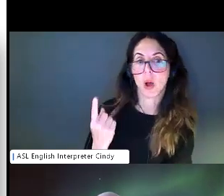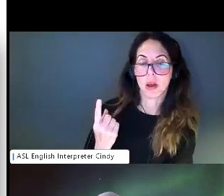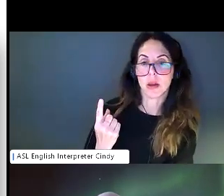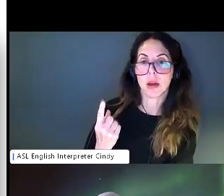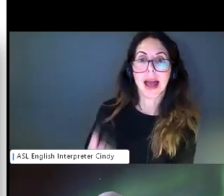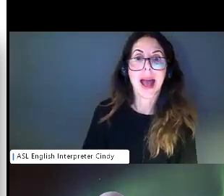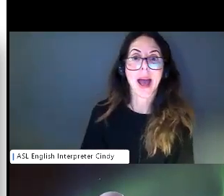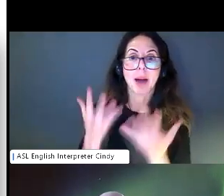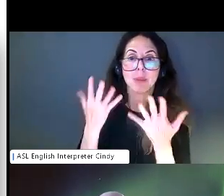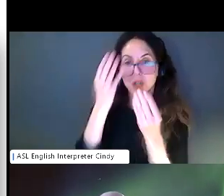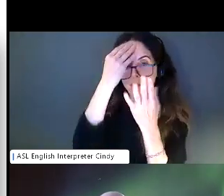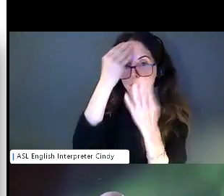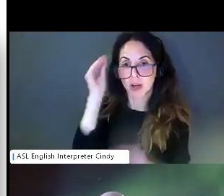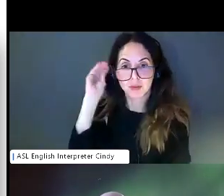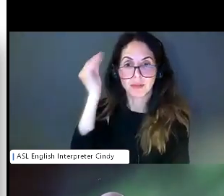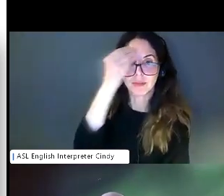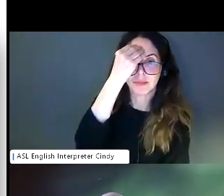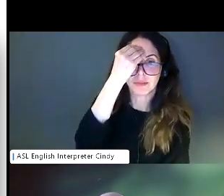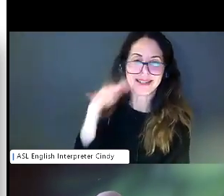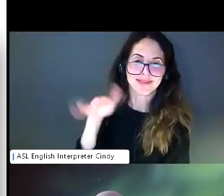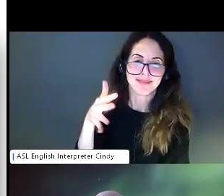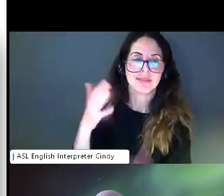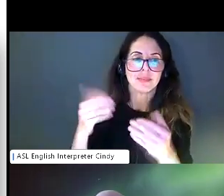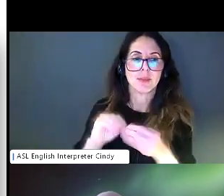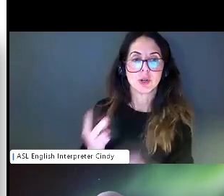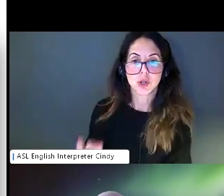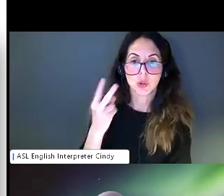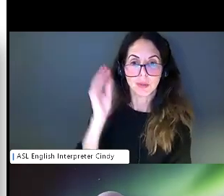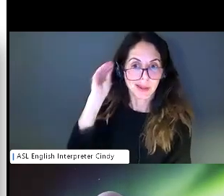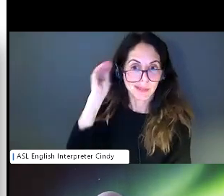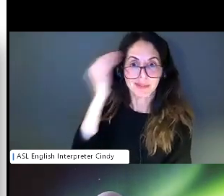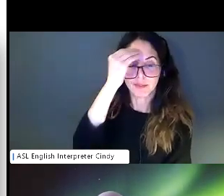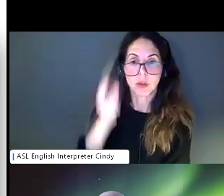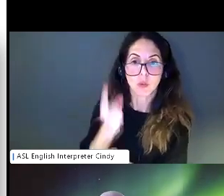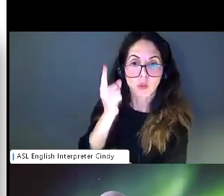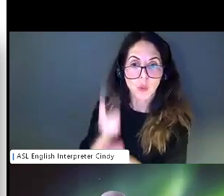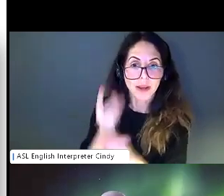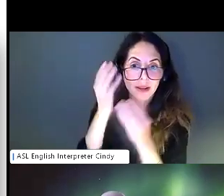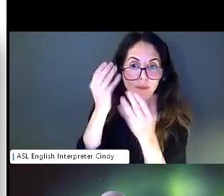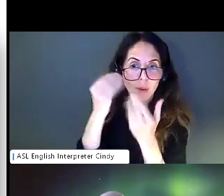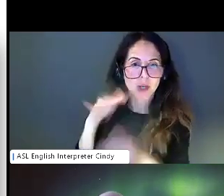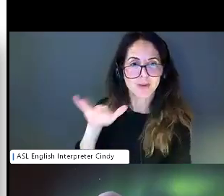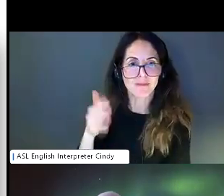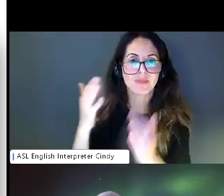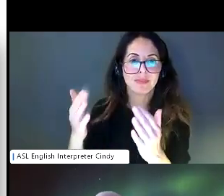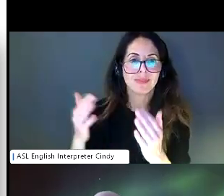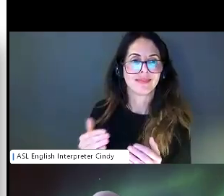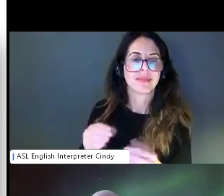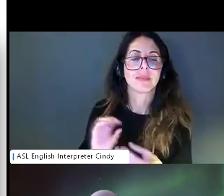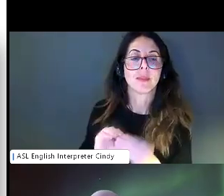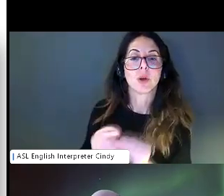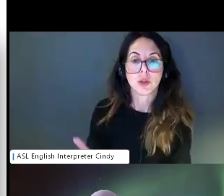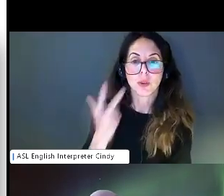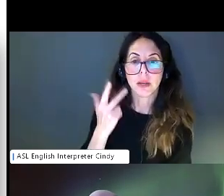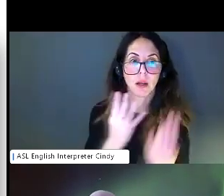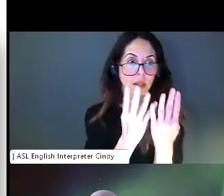of information recalled, free recall memory accuracy, which is the accuracy of information recalled, lineup identification